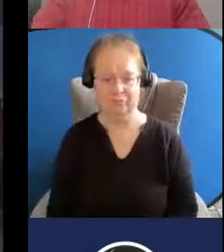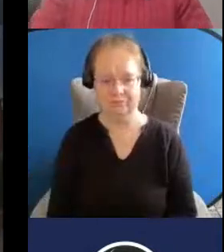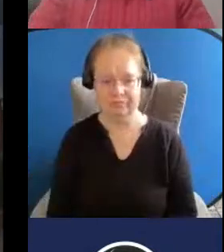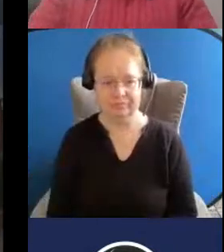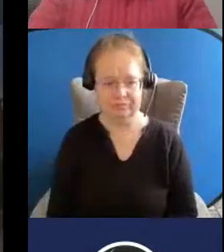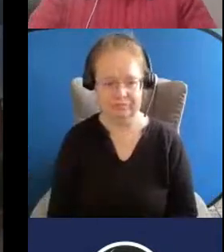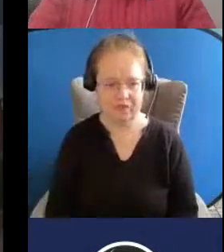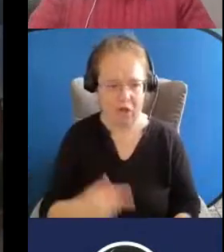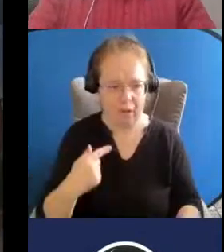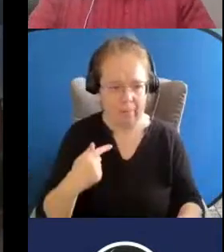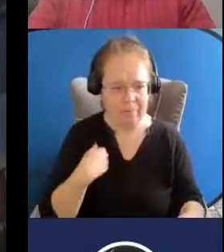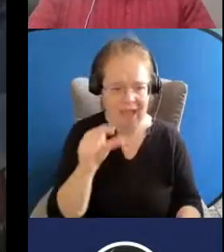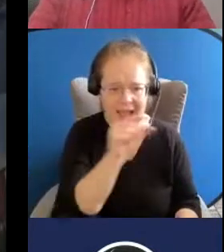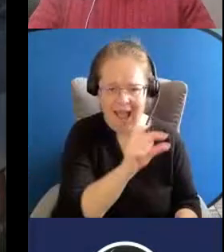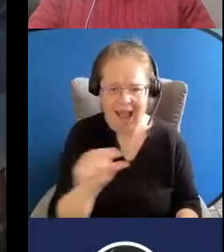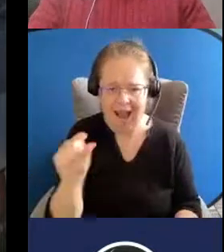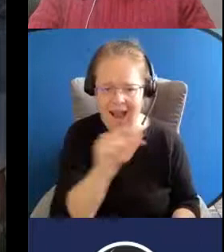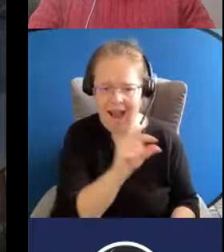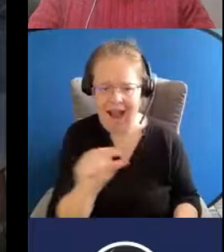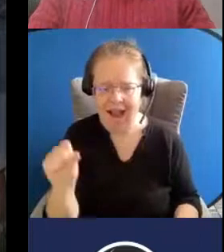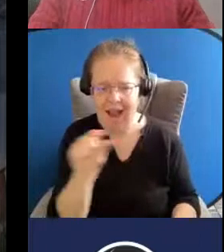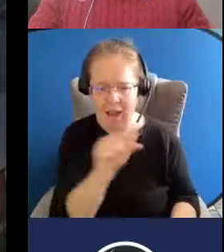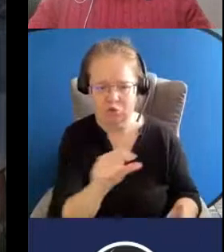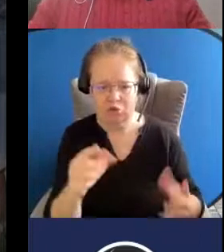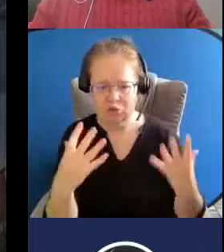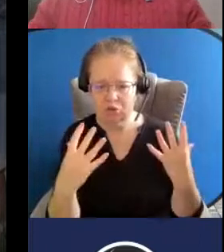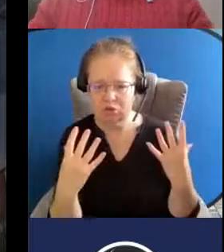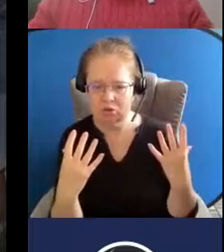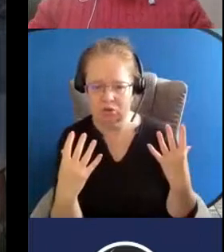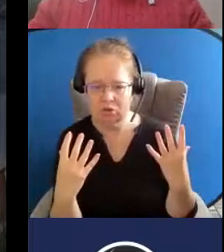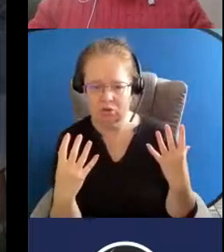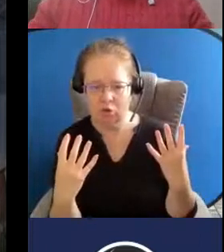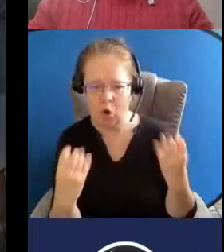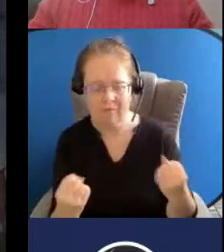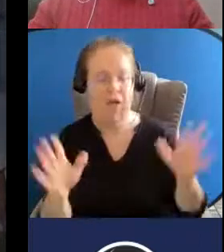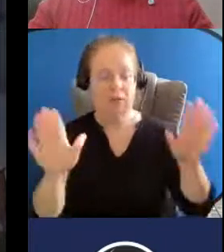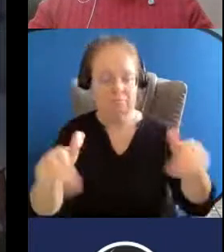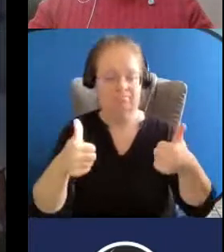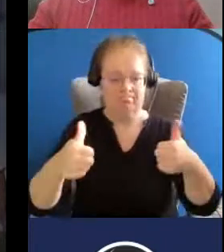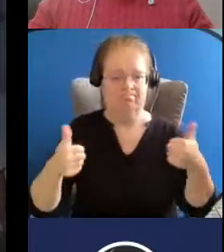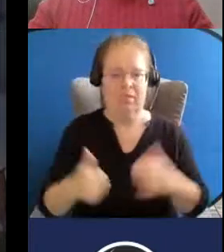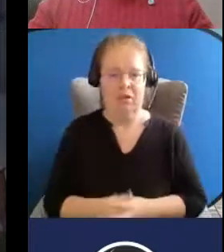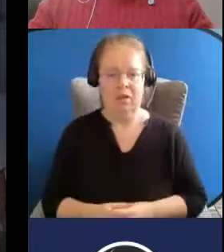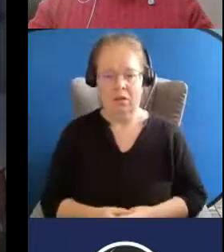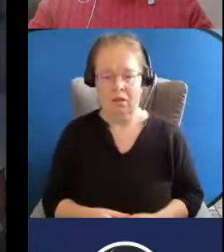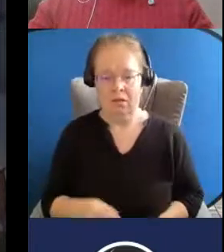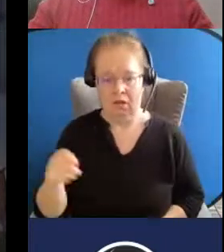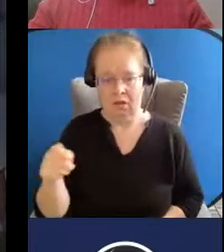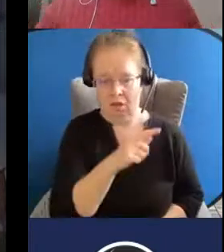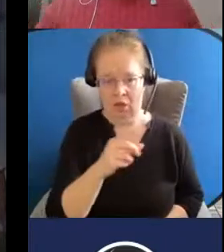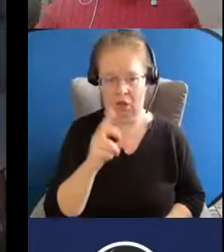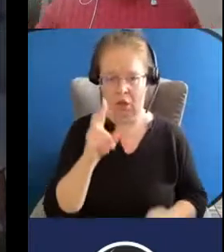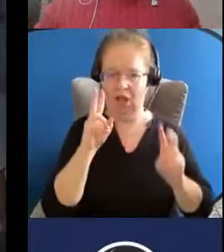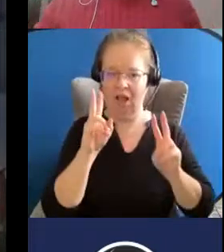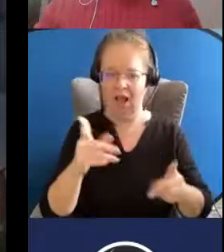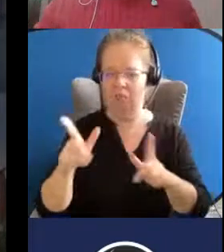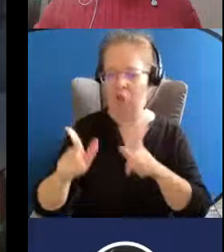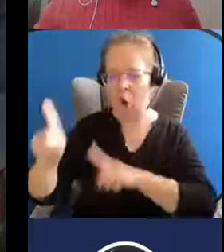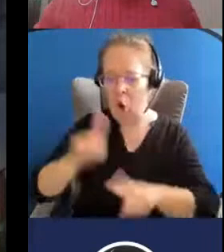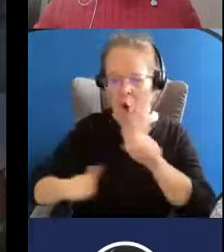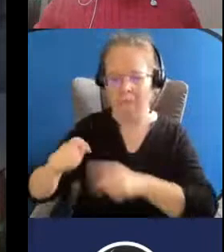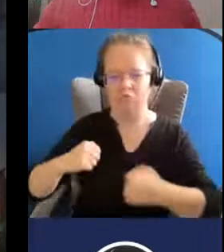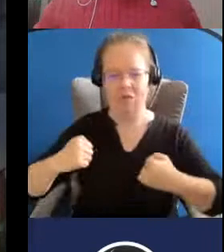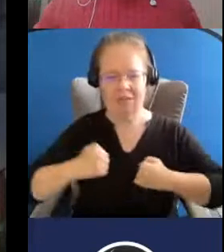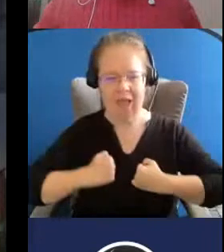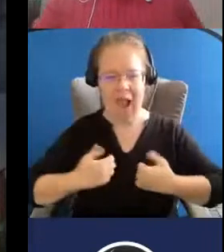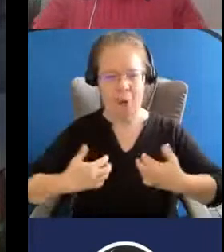I'll just turn these captions off because we're captioning. Okay, so obviously you'll have heard a lot through the conference about our mission